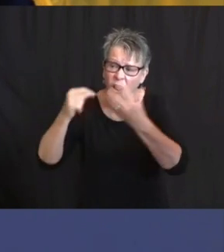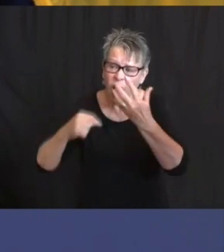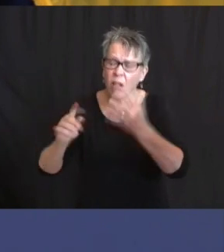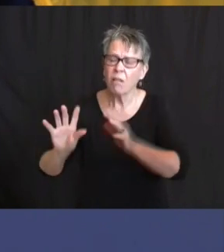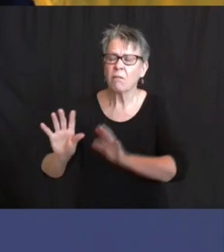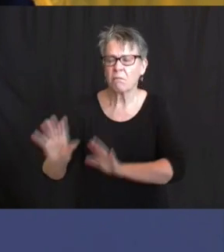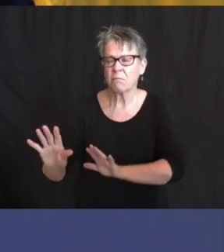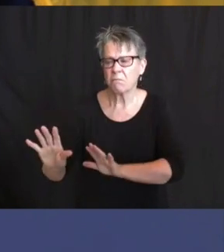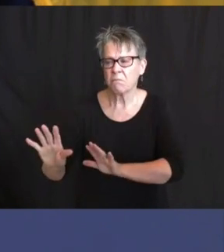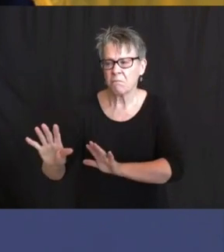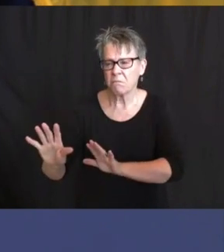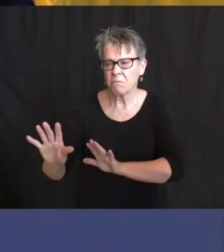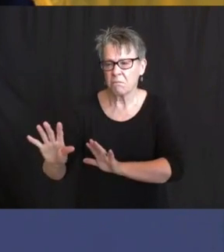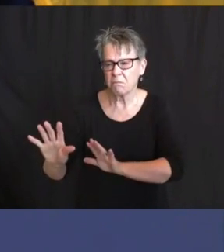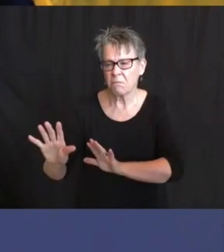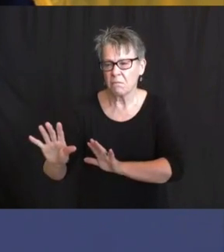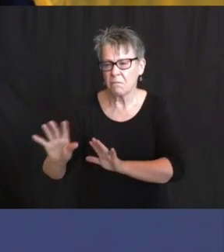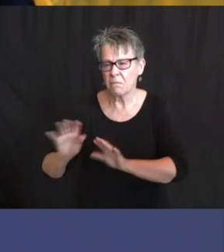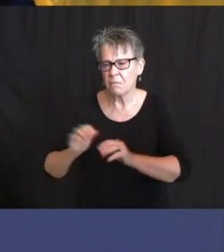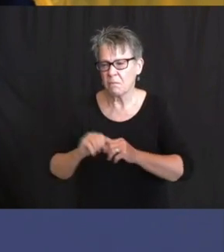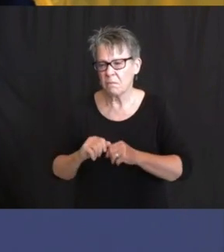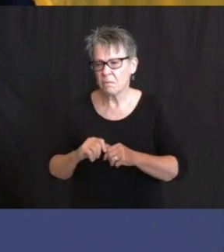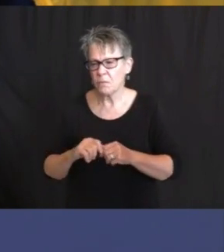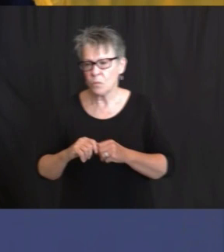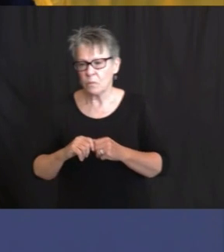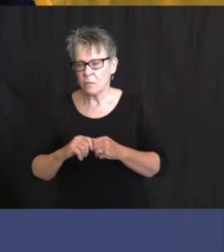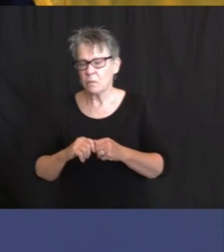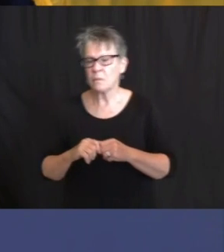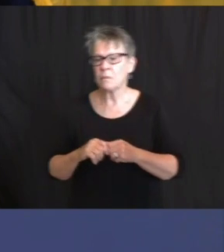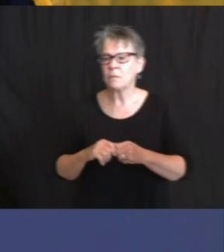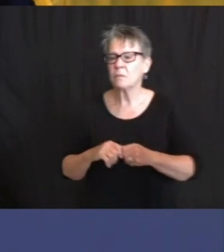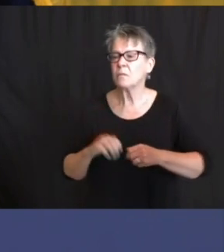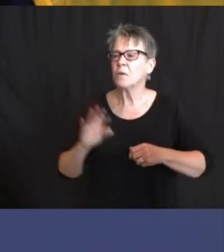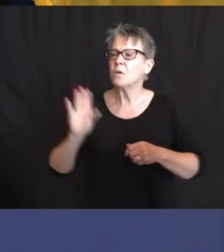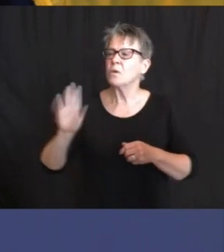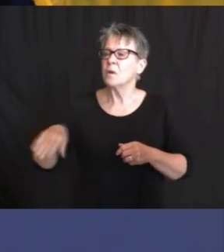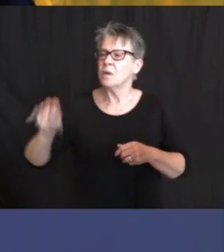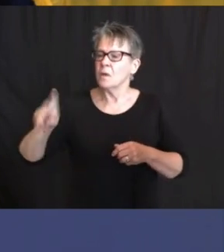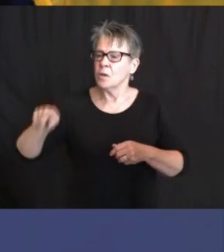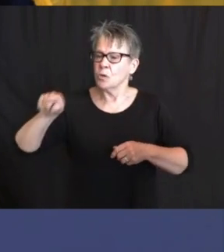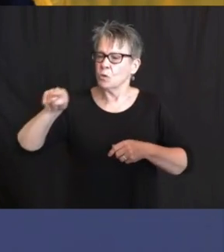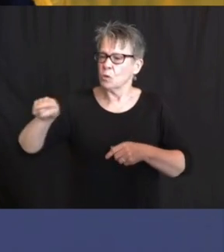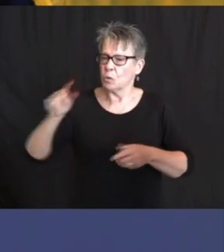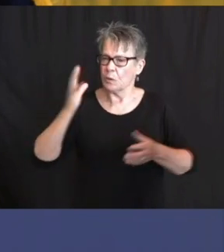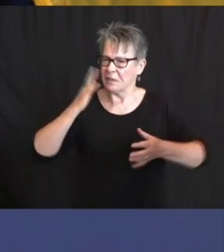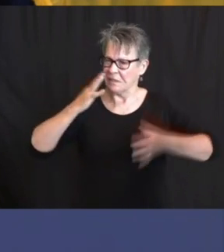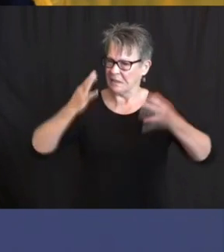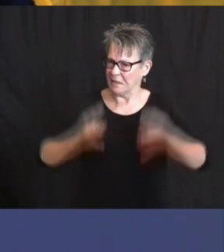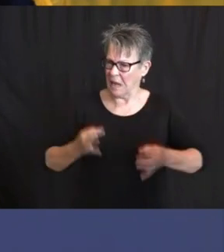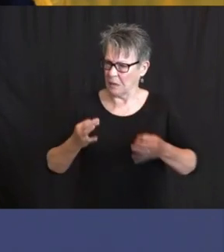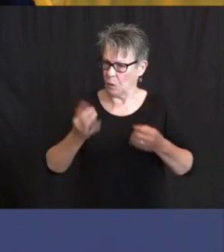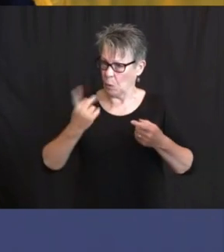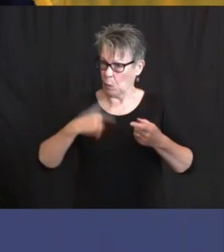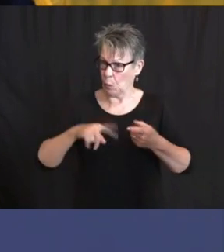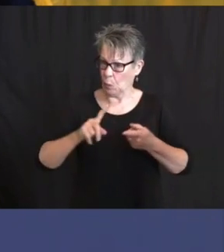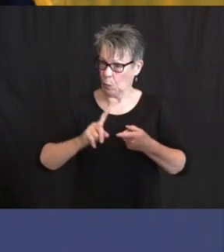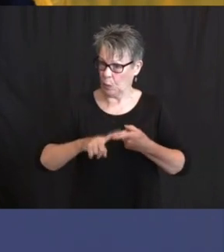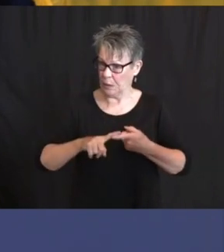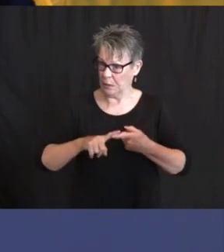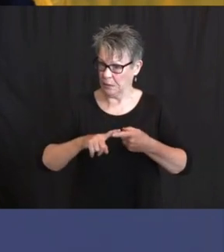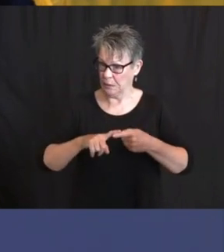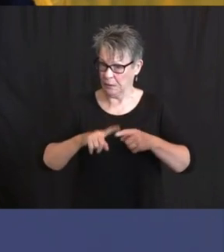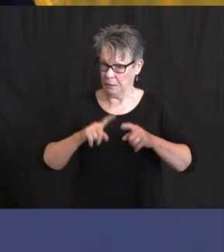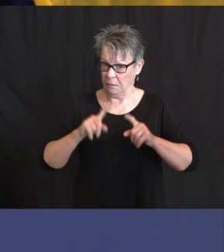have you made a decision about when you will be taking the reporters who are in the room out for several beers, since you have indicated